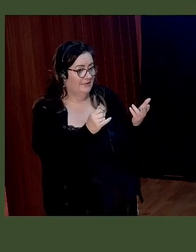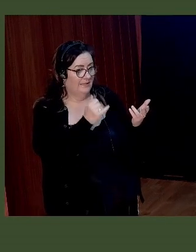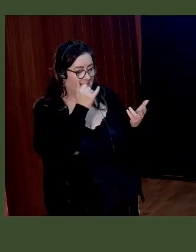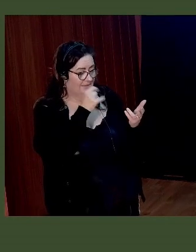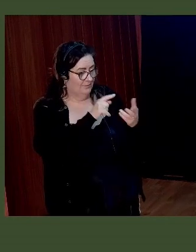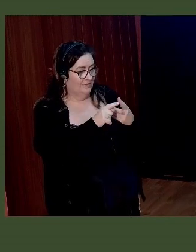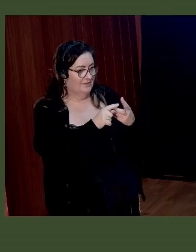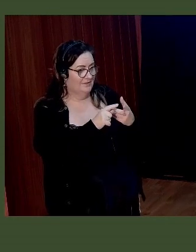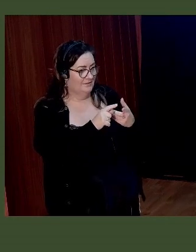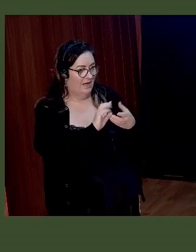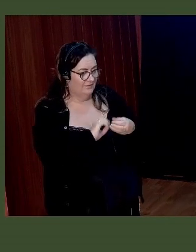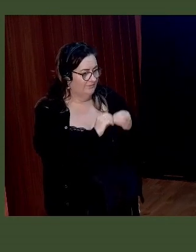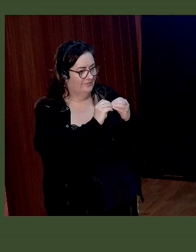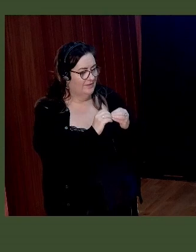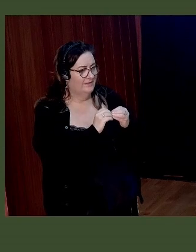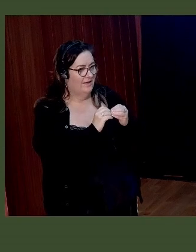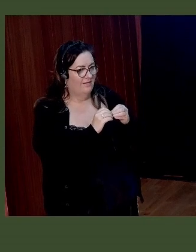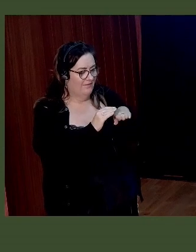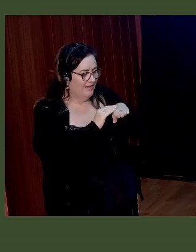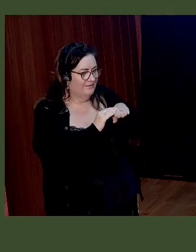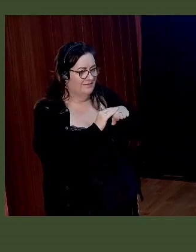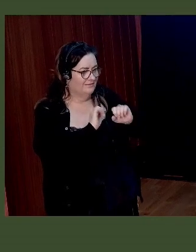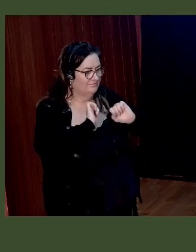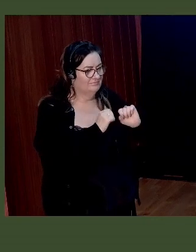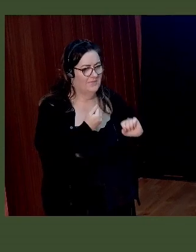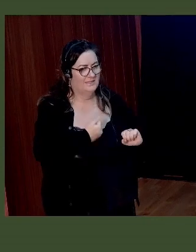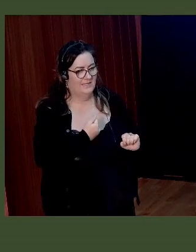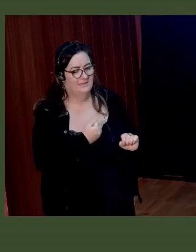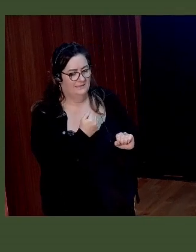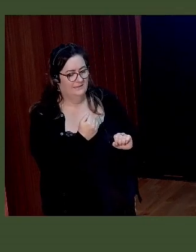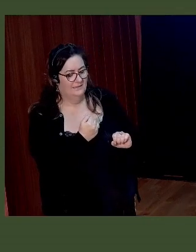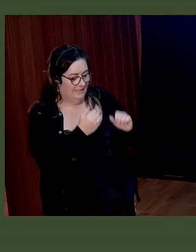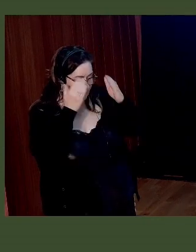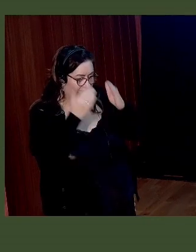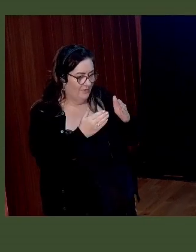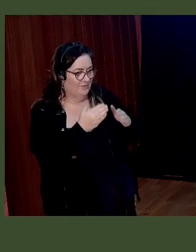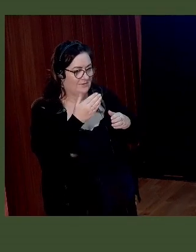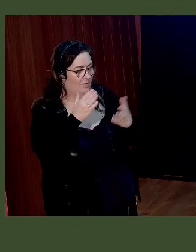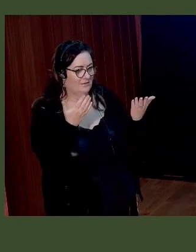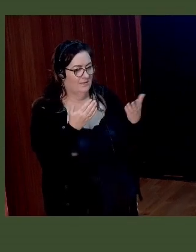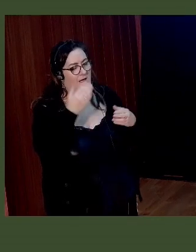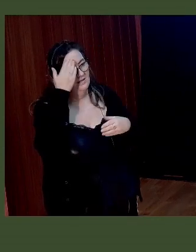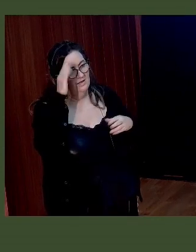of the shaping of ethnicity, and there was a particular emphasis placed on the Irish